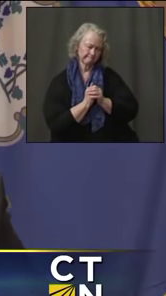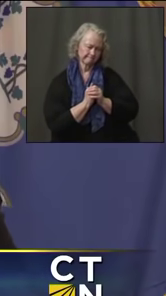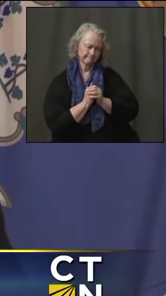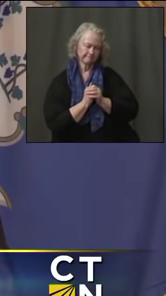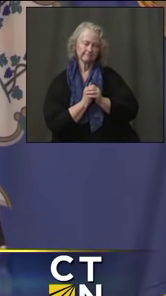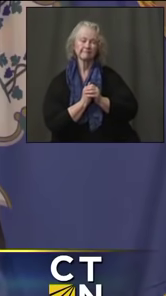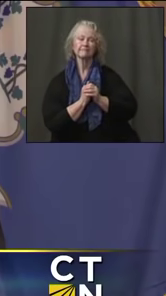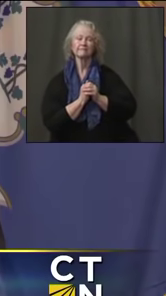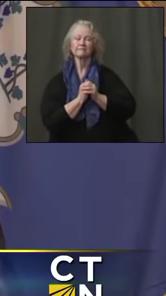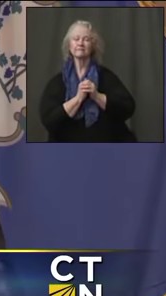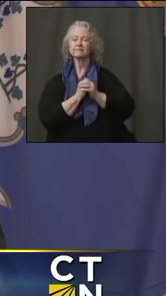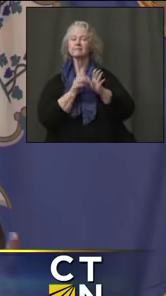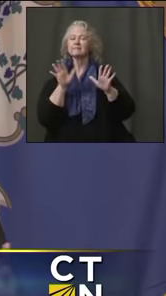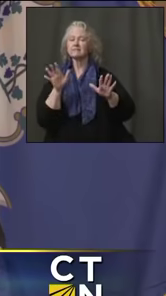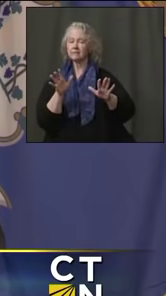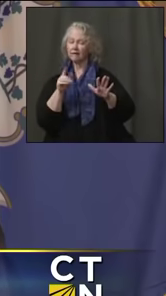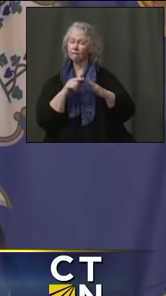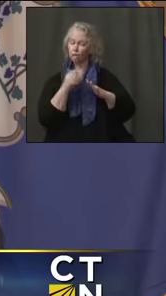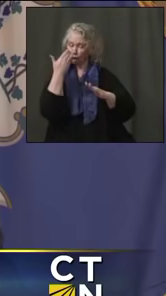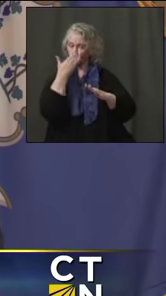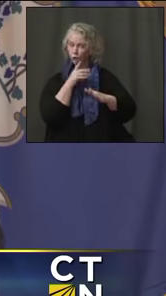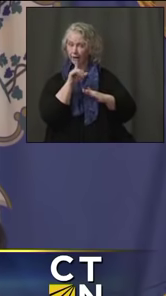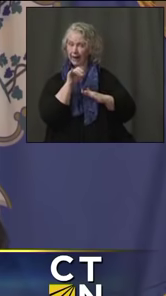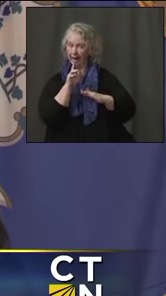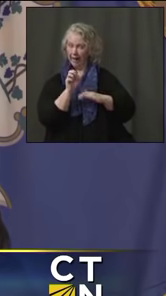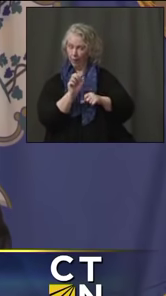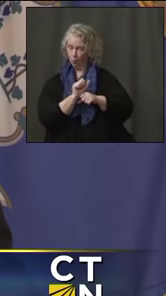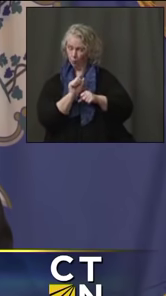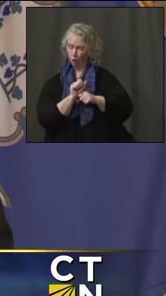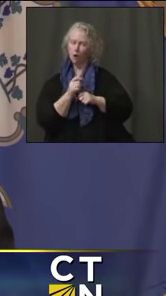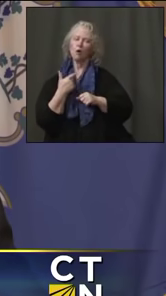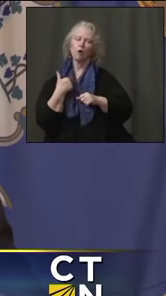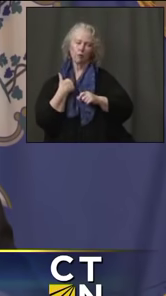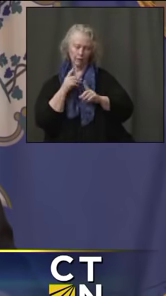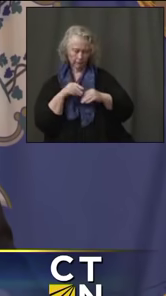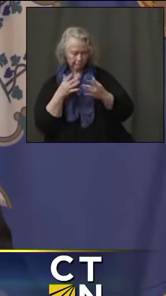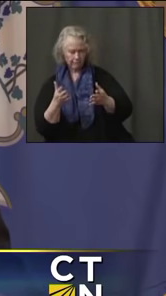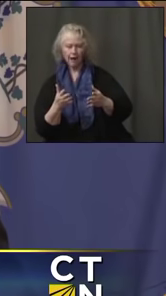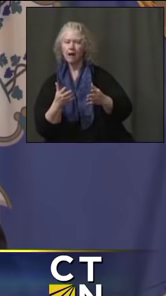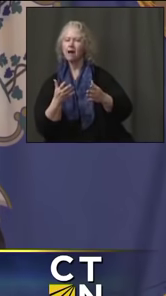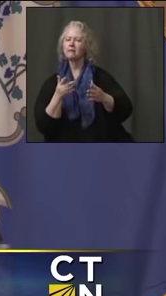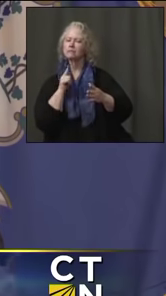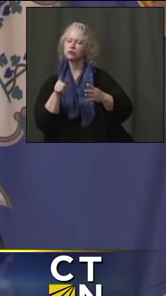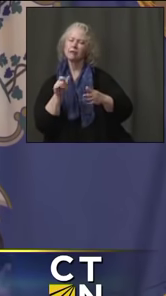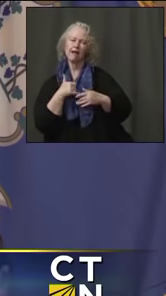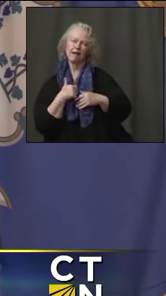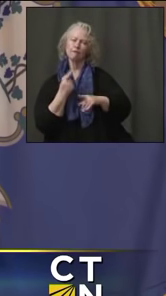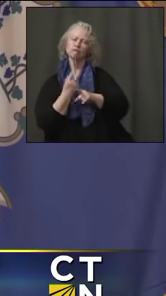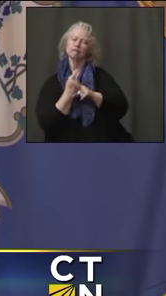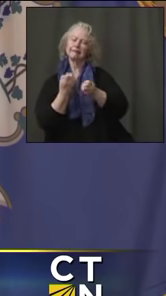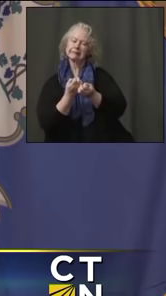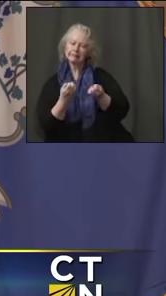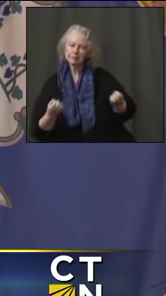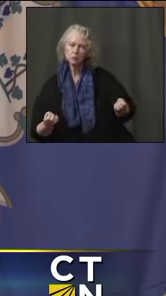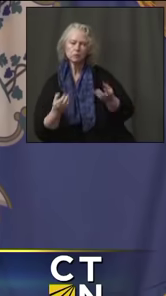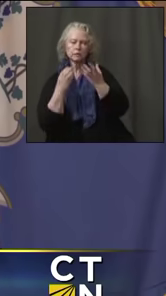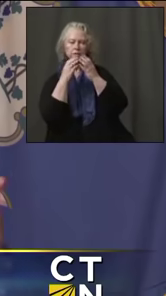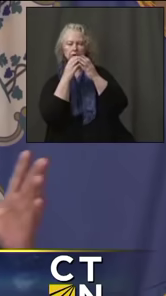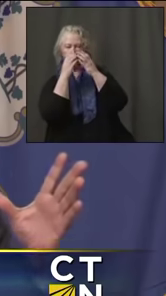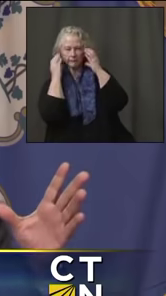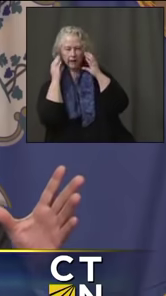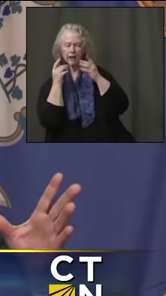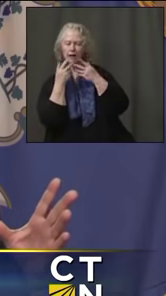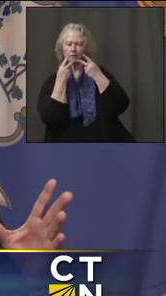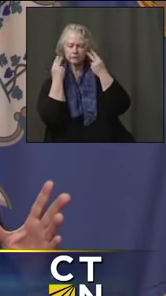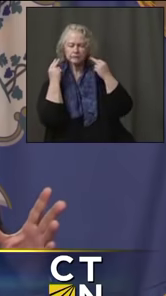In terms of frontline workers, we're doing what we can. We're getting them the PPE. We're making sure that they are protected. We're trying to set up daycare